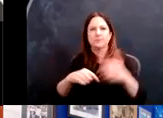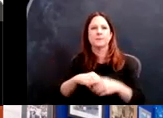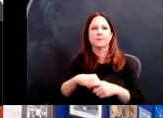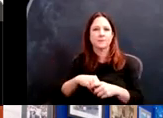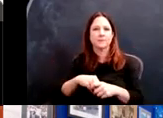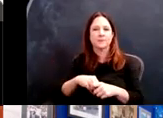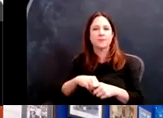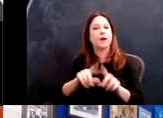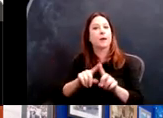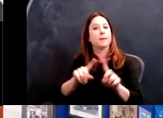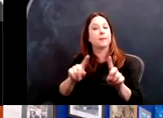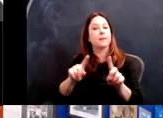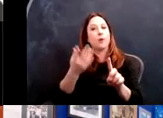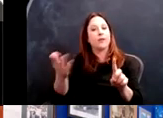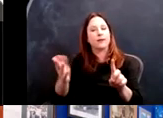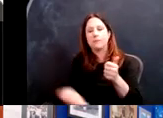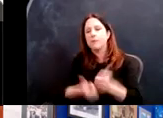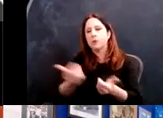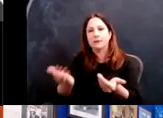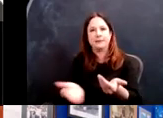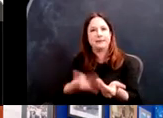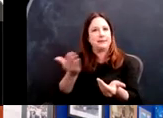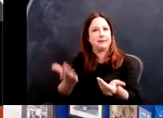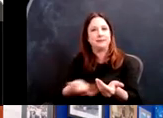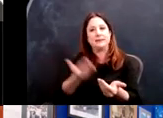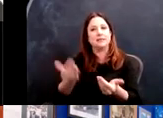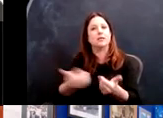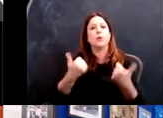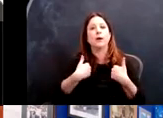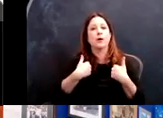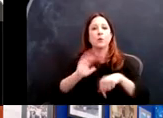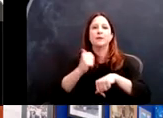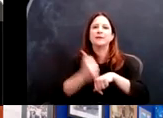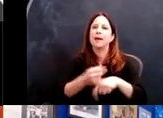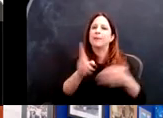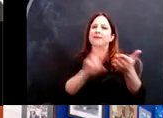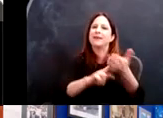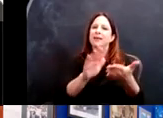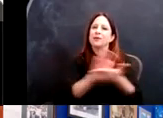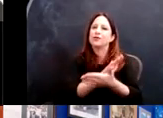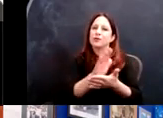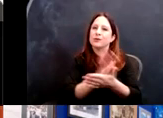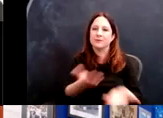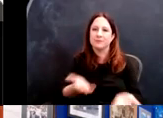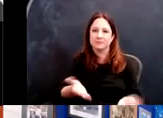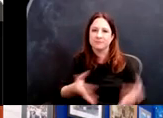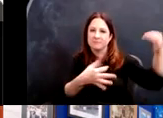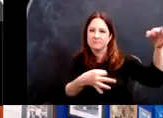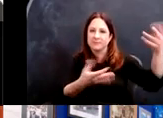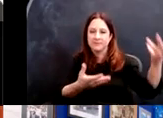easiest things we can do is we have a sign-in sheet. So when somebody enters one of our